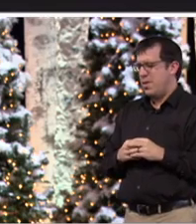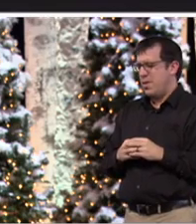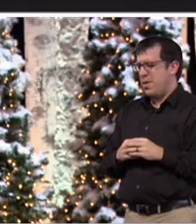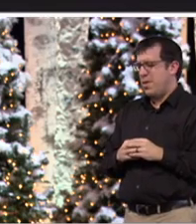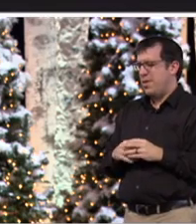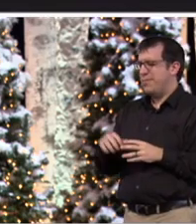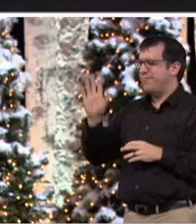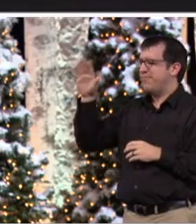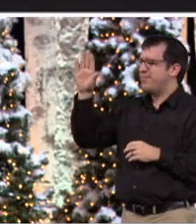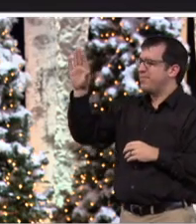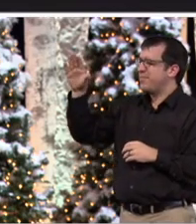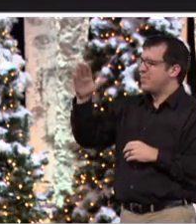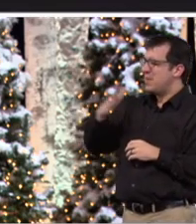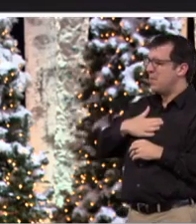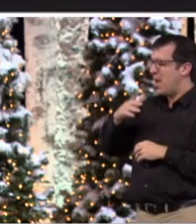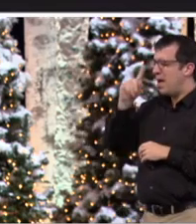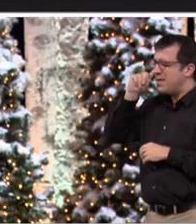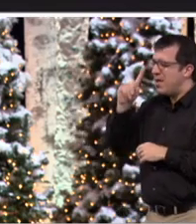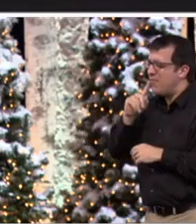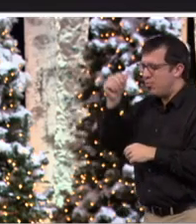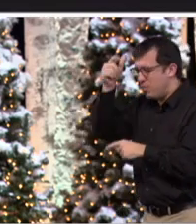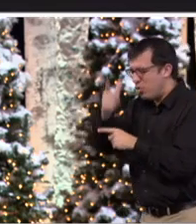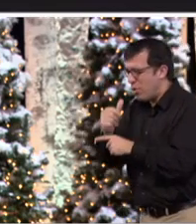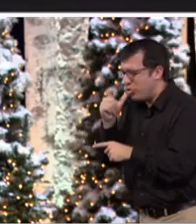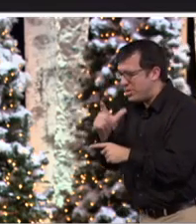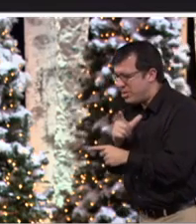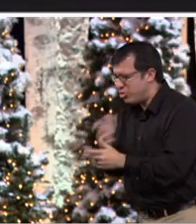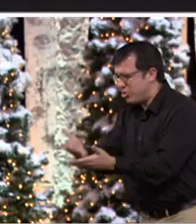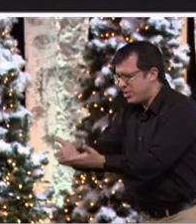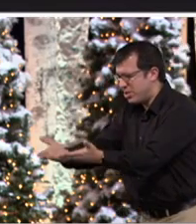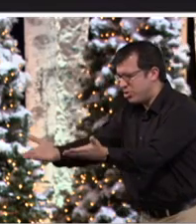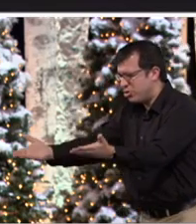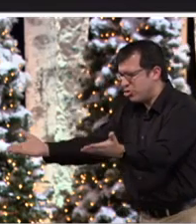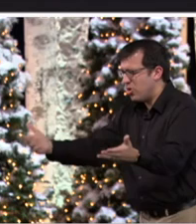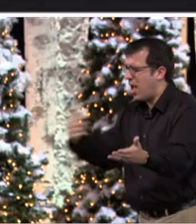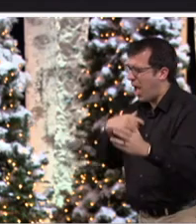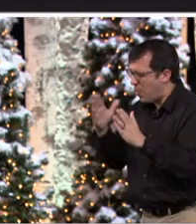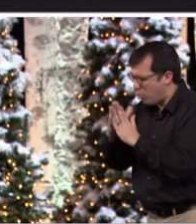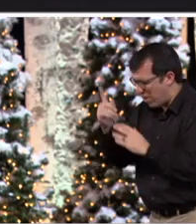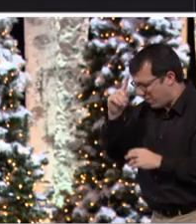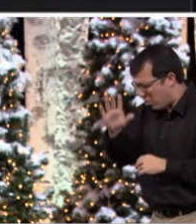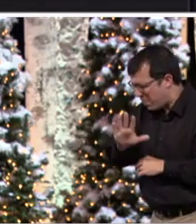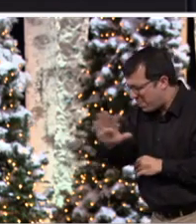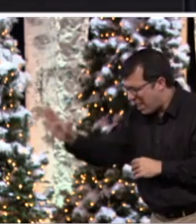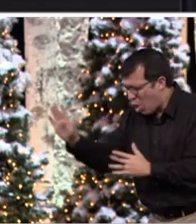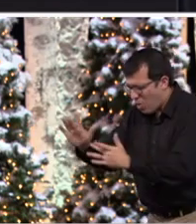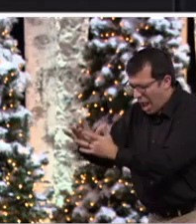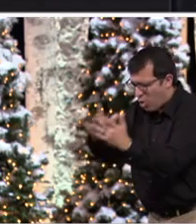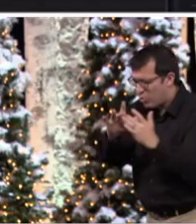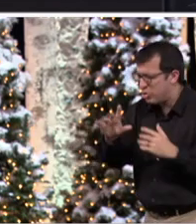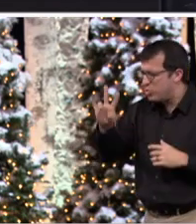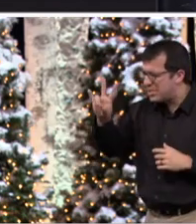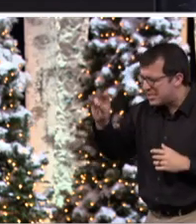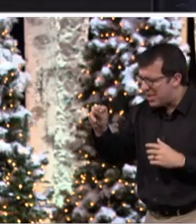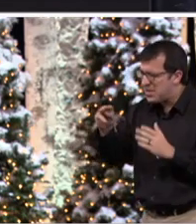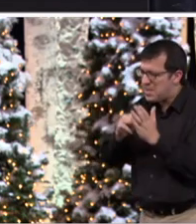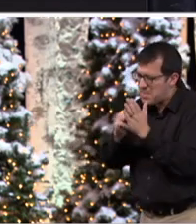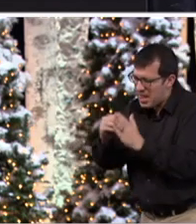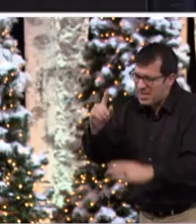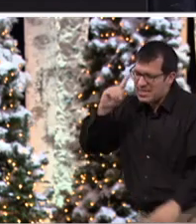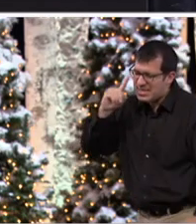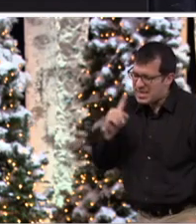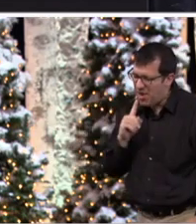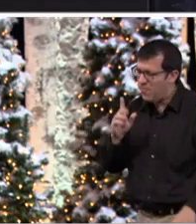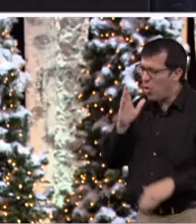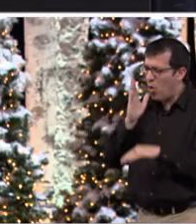I pray for my deaf brothers and sisters who are here. I pray for their outreach to 70 million deaf and